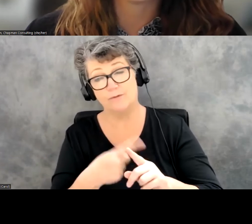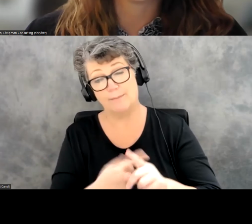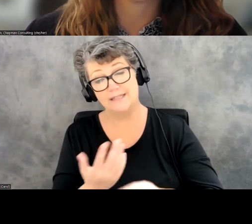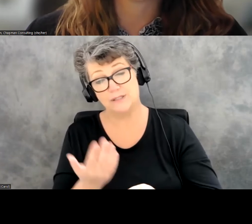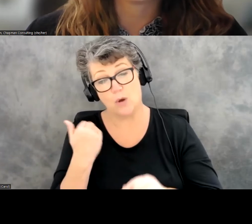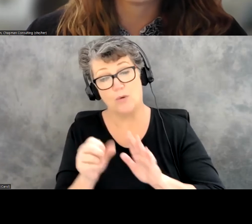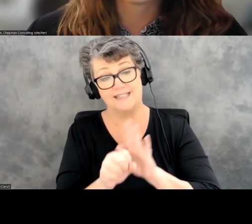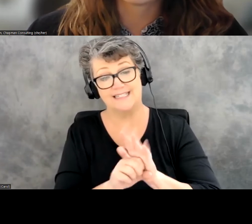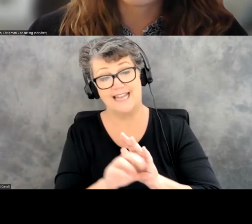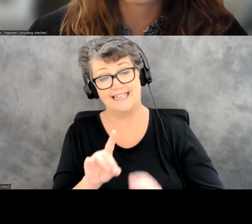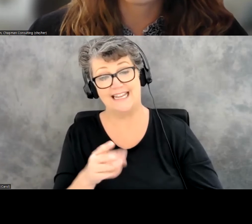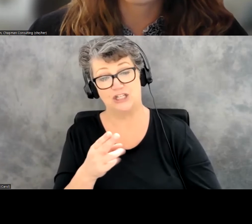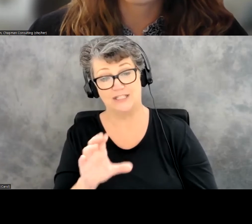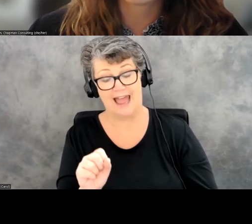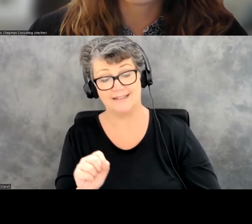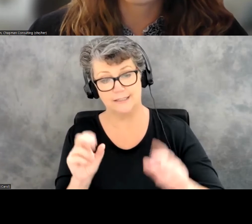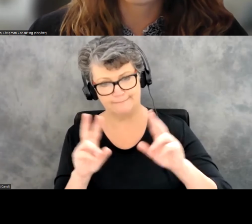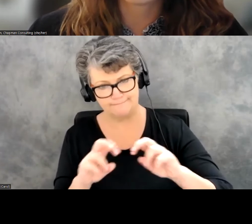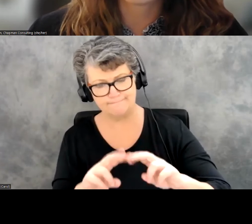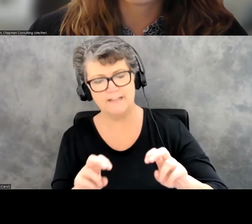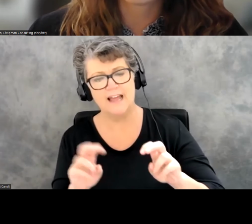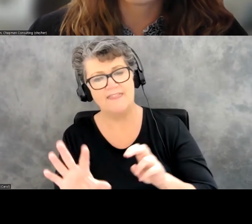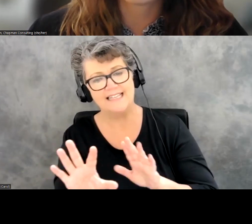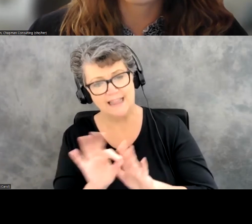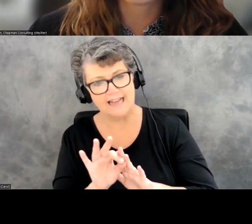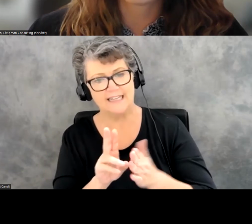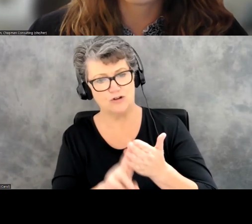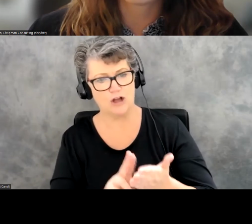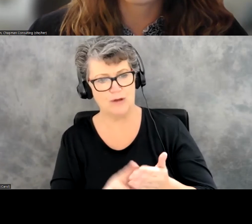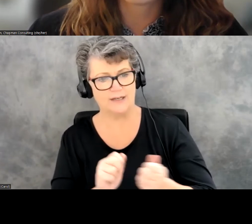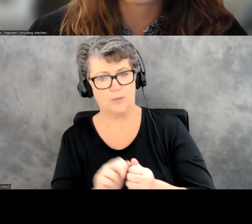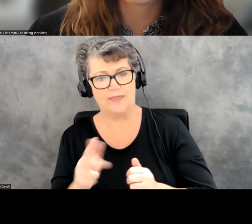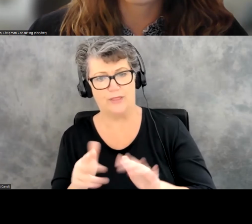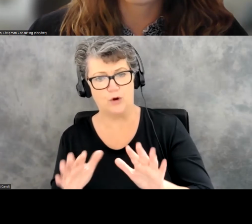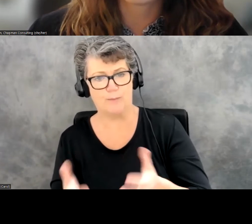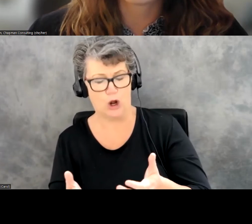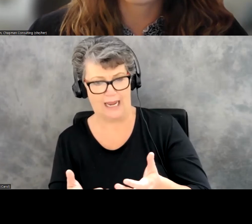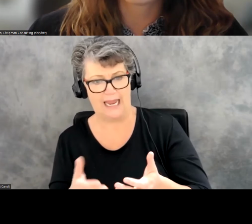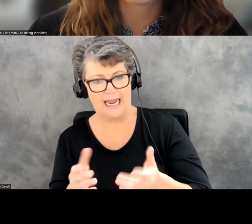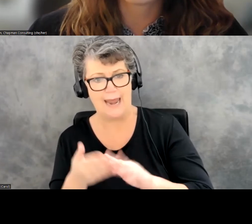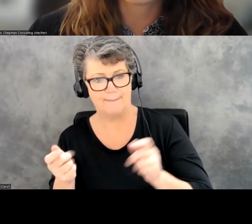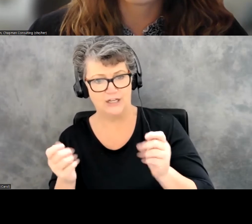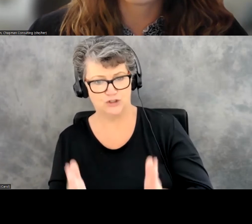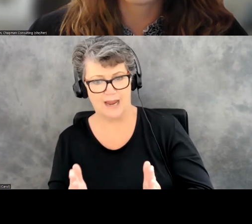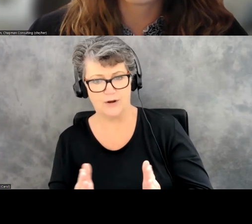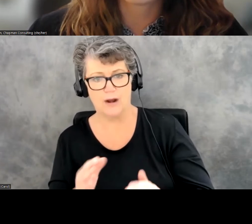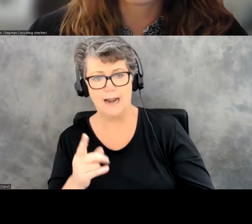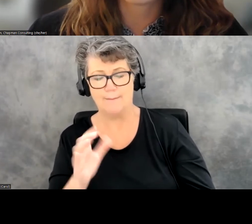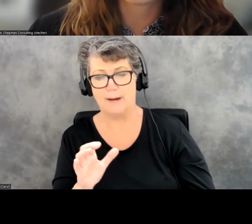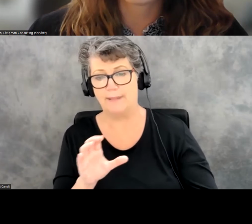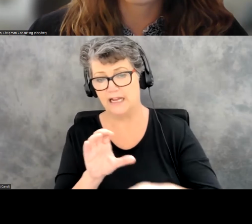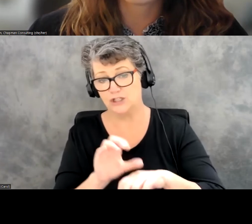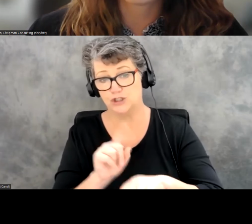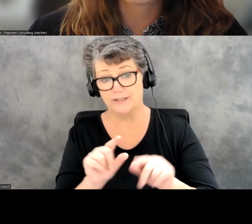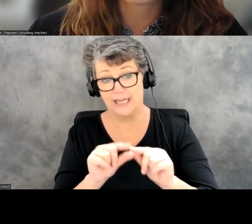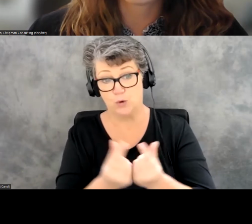state DHCS did announce that they have selected and contracted with a third-party administrator, Public Consulting Group, and so they